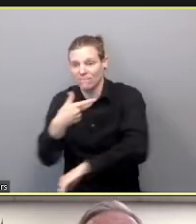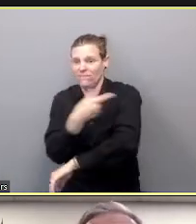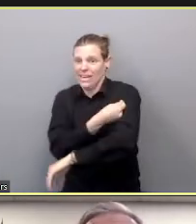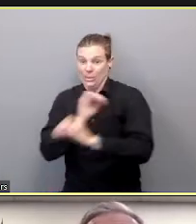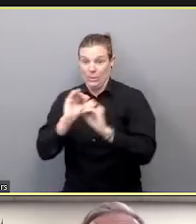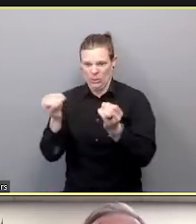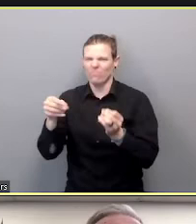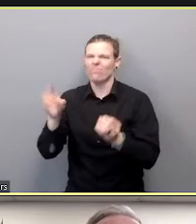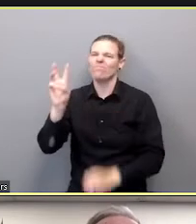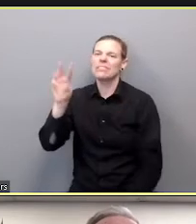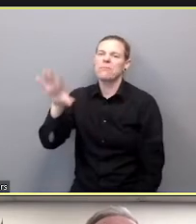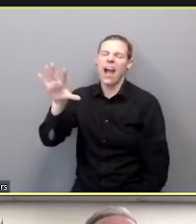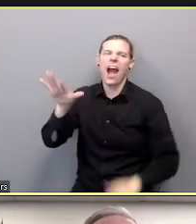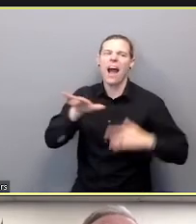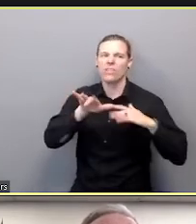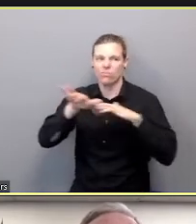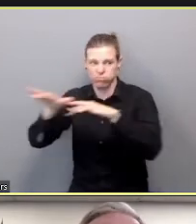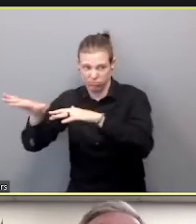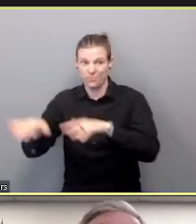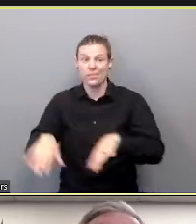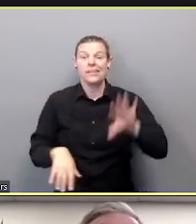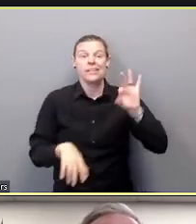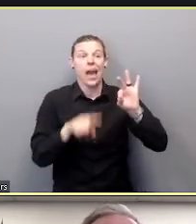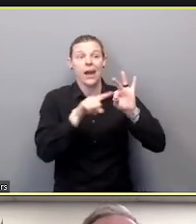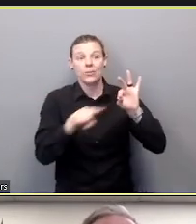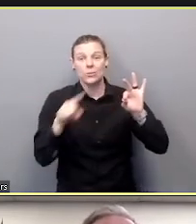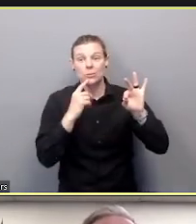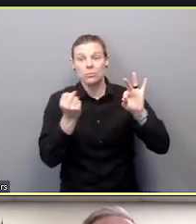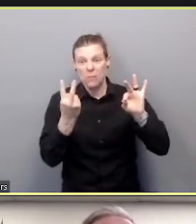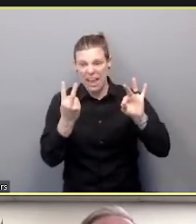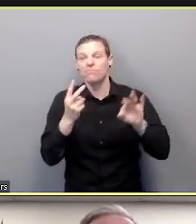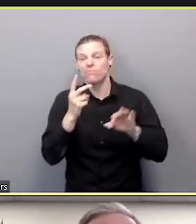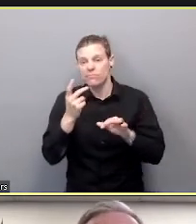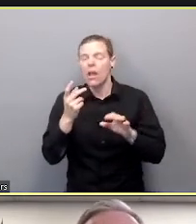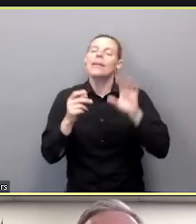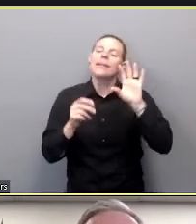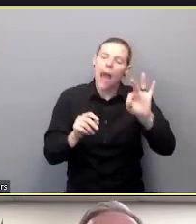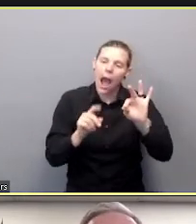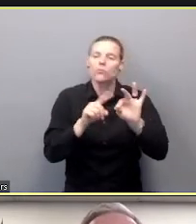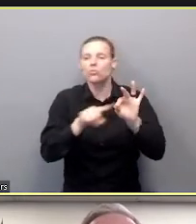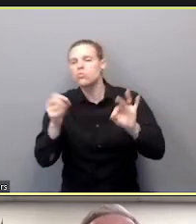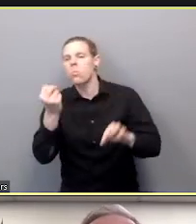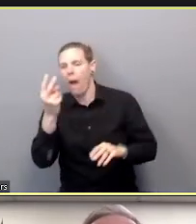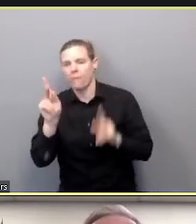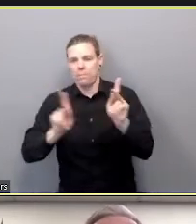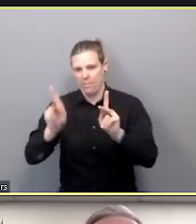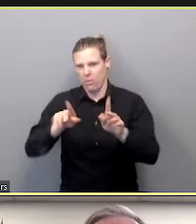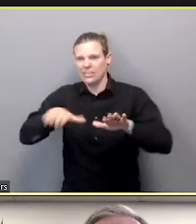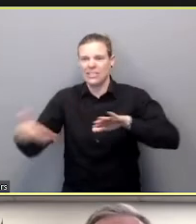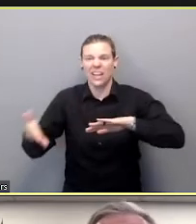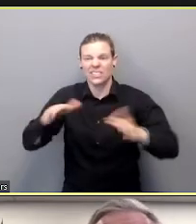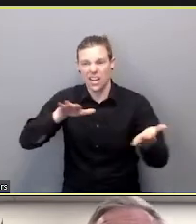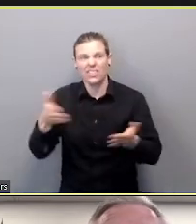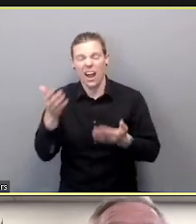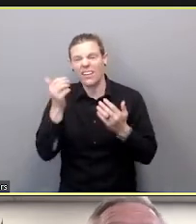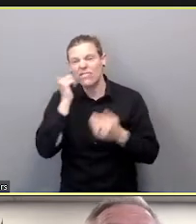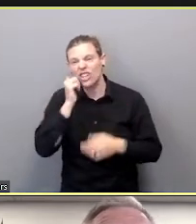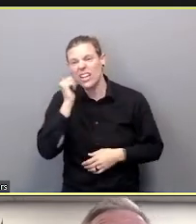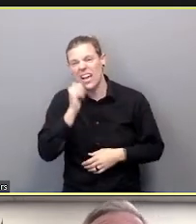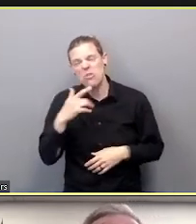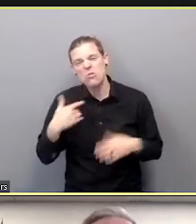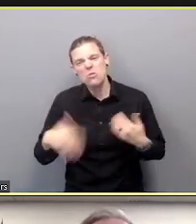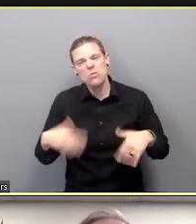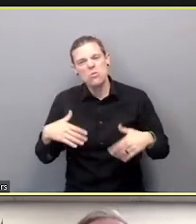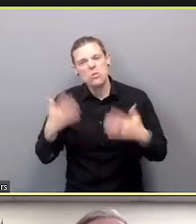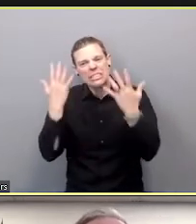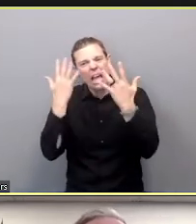a sad occasion, particularly now that we're seeing so many preventable deaths. And I'll talk